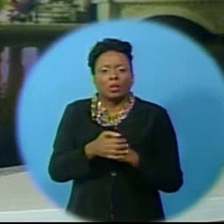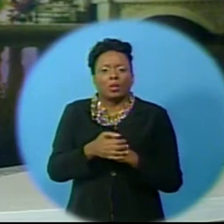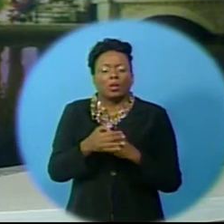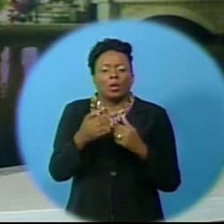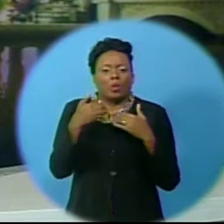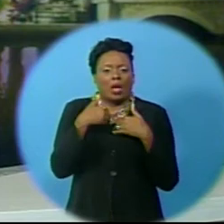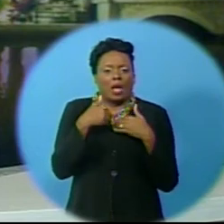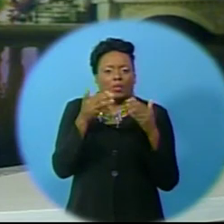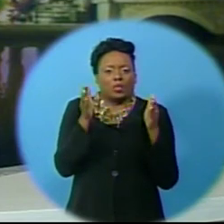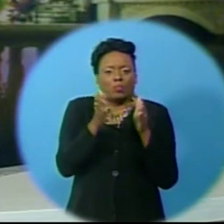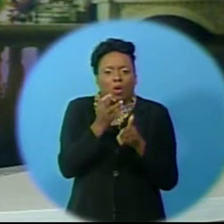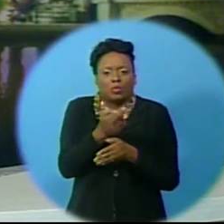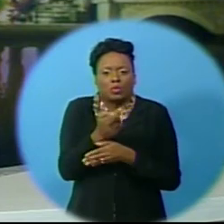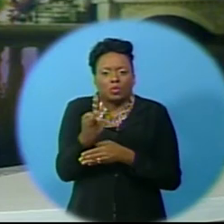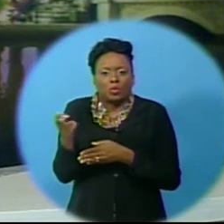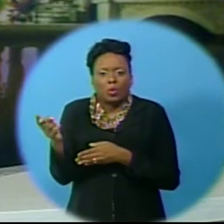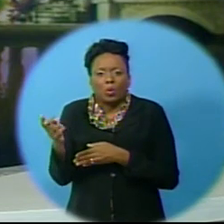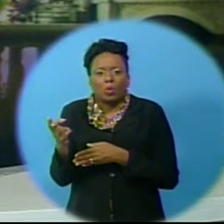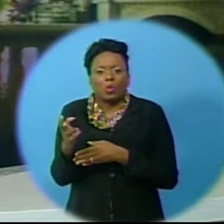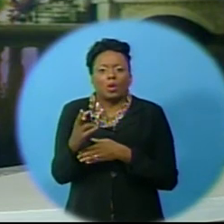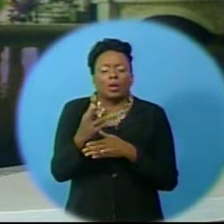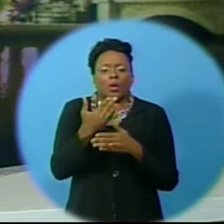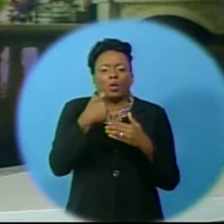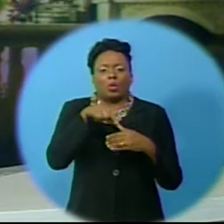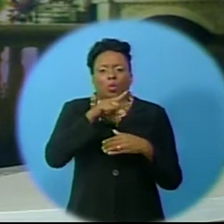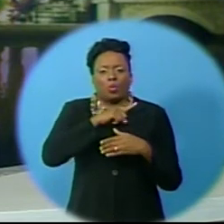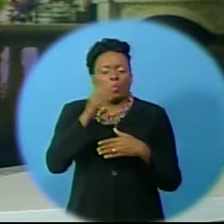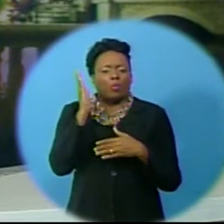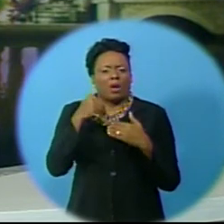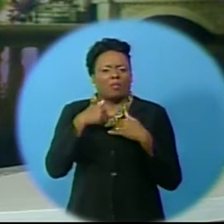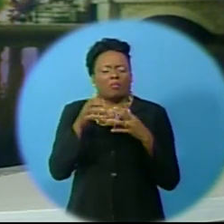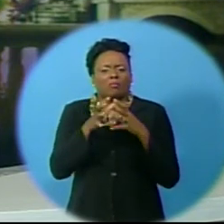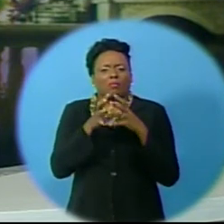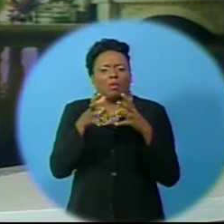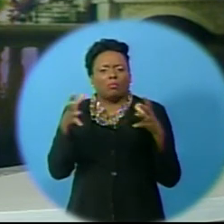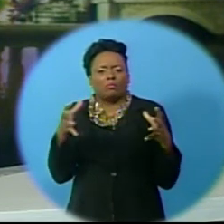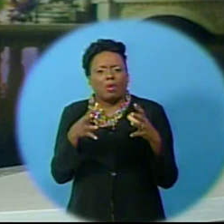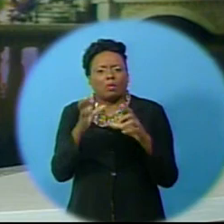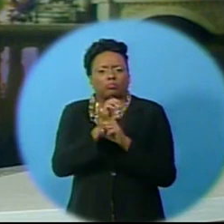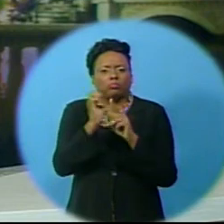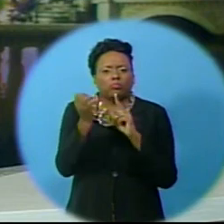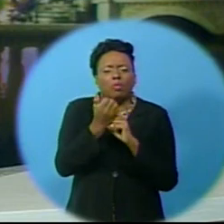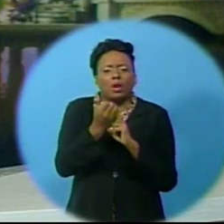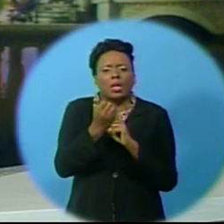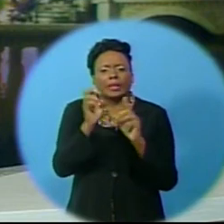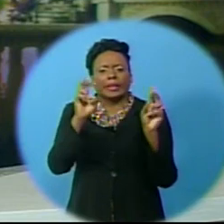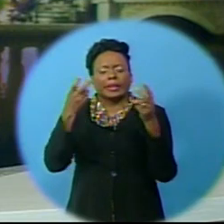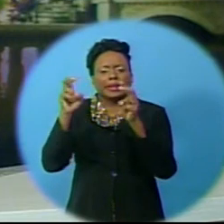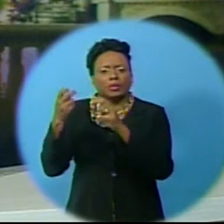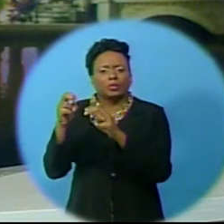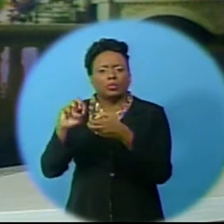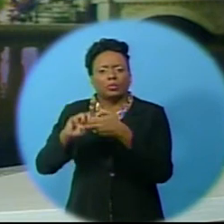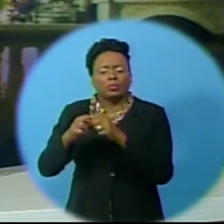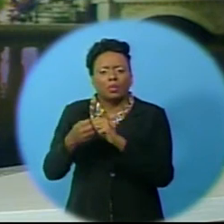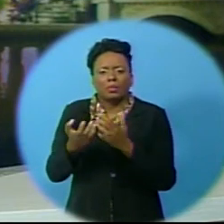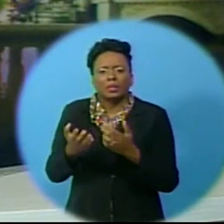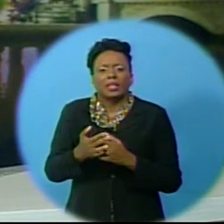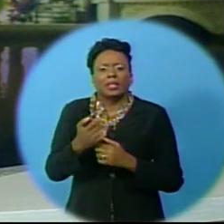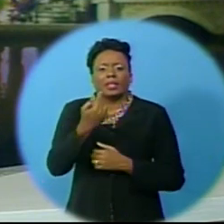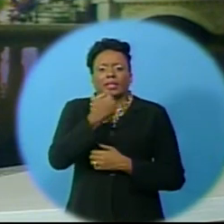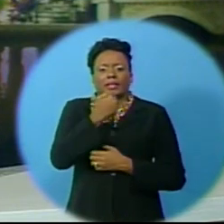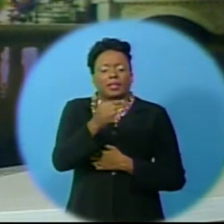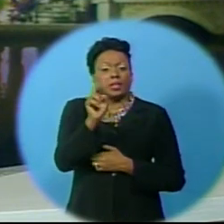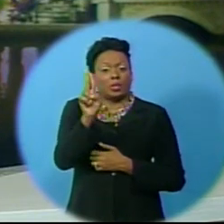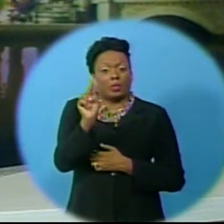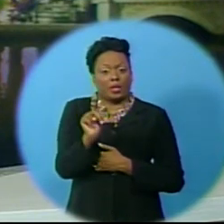resource bases, small domestic markets, susceptibility to external shocks and environmental vulnerability. The foreign minister